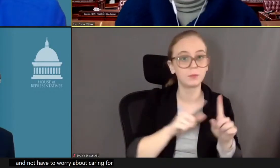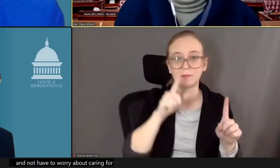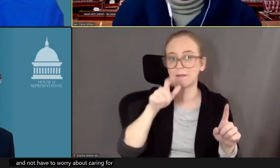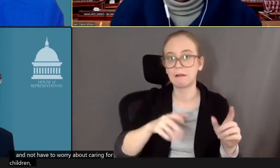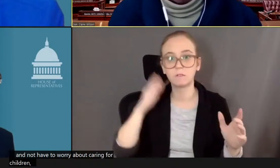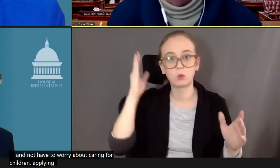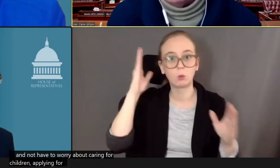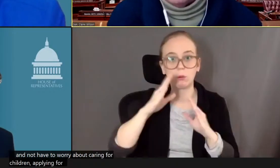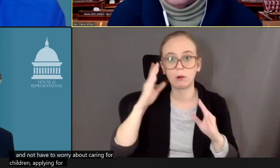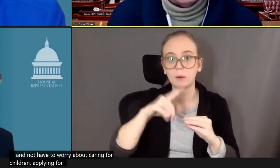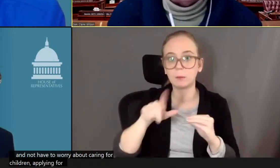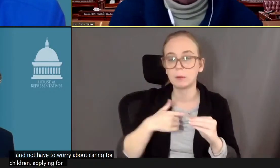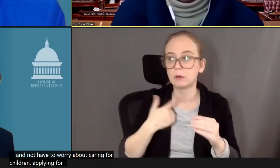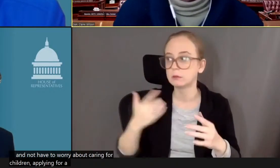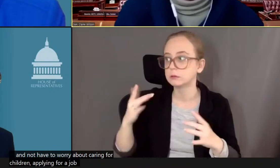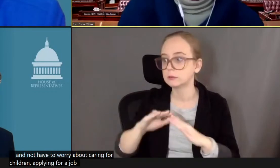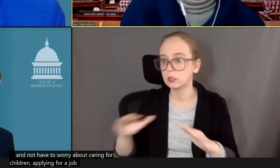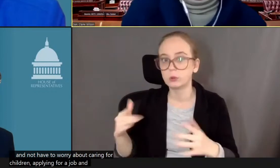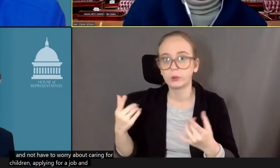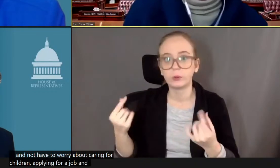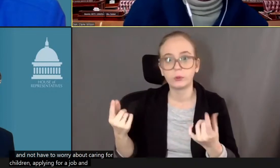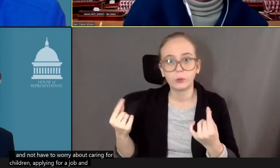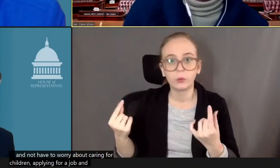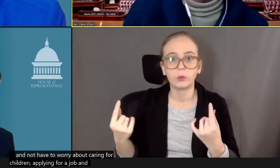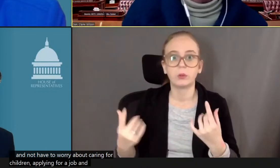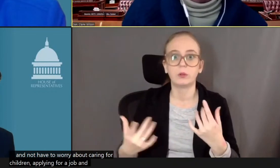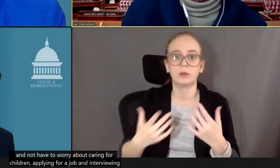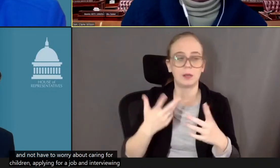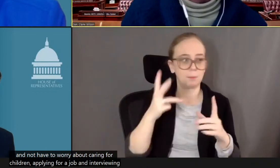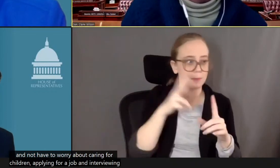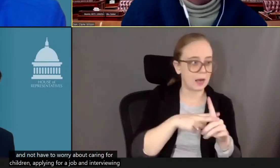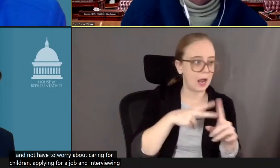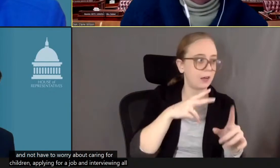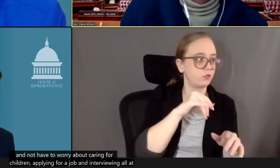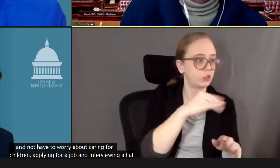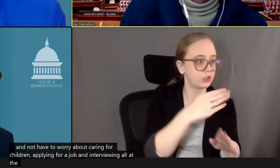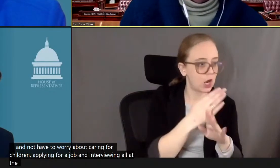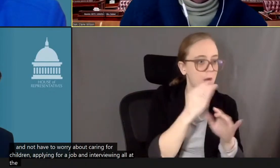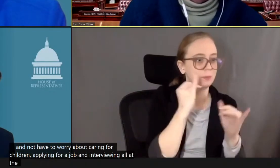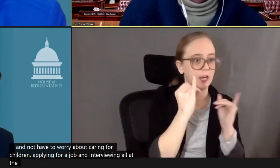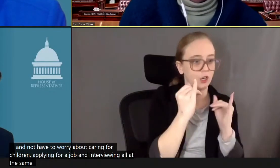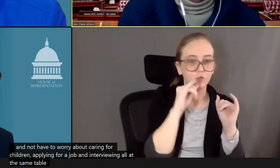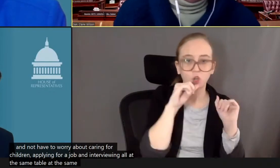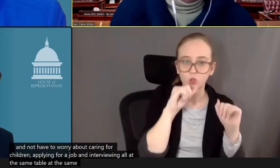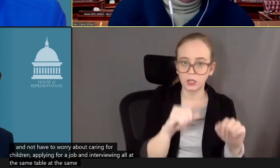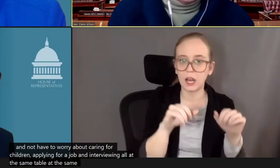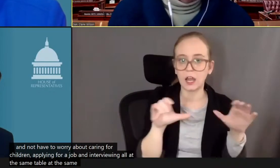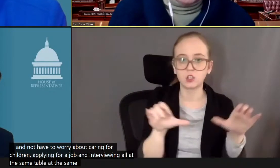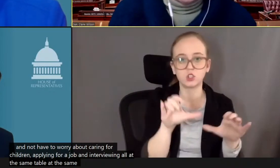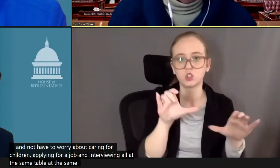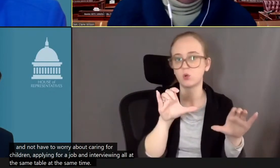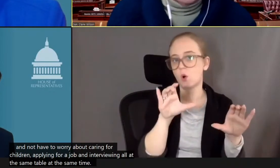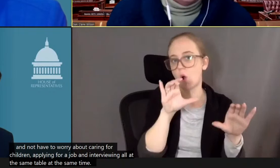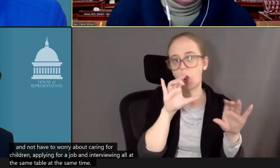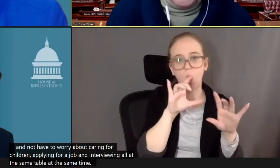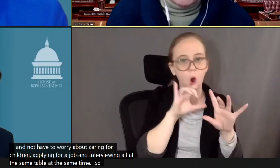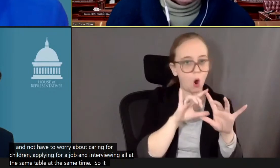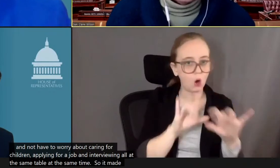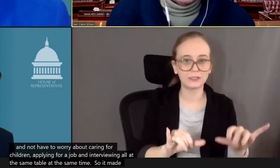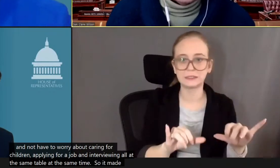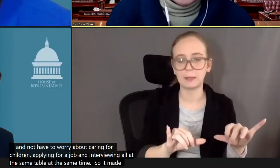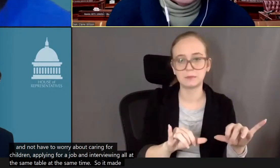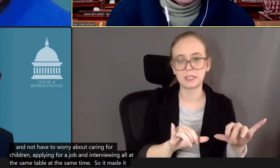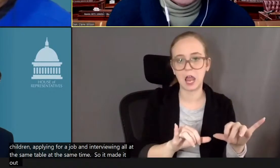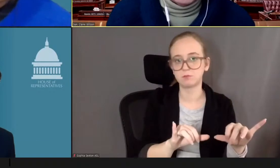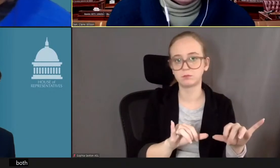and interviewing all at the same table at the same time. So it made it out of both the